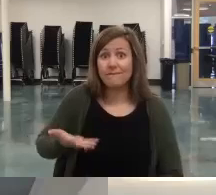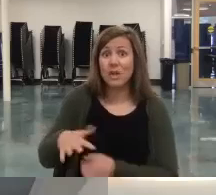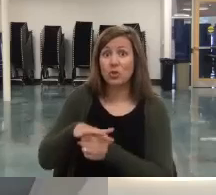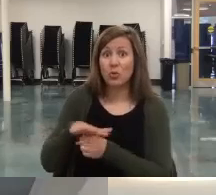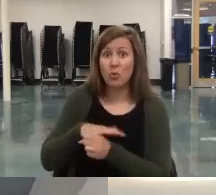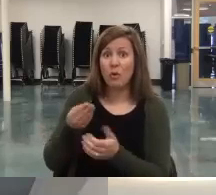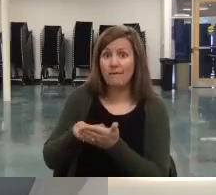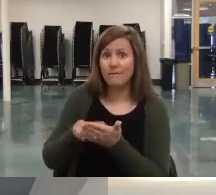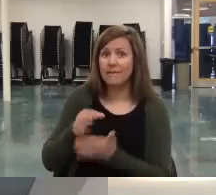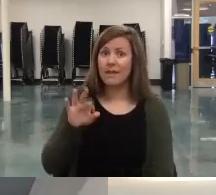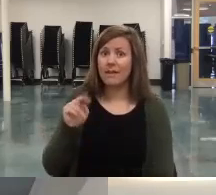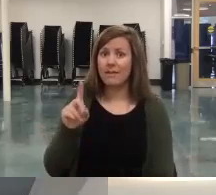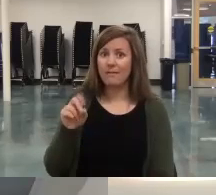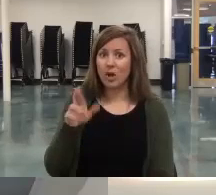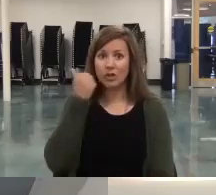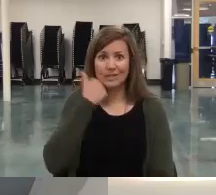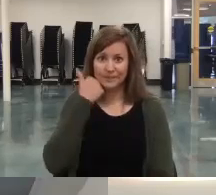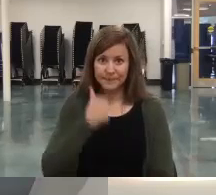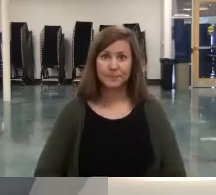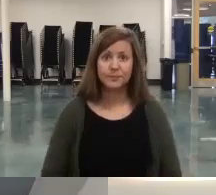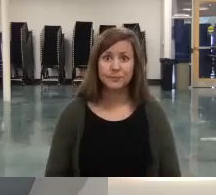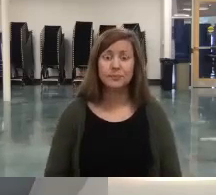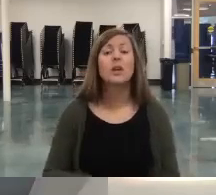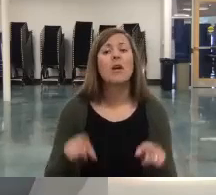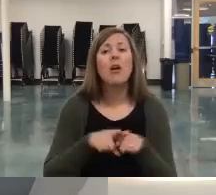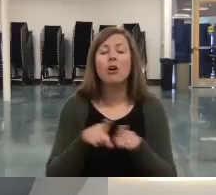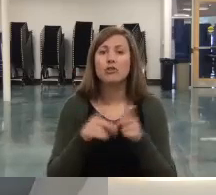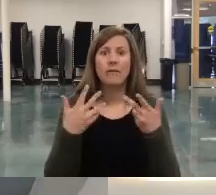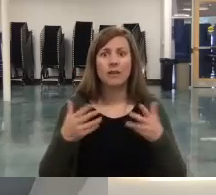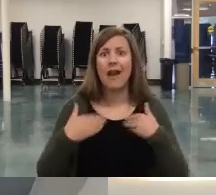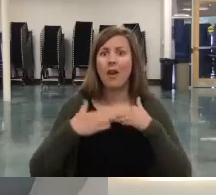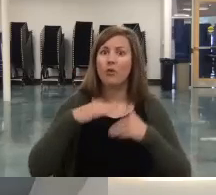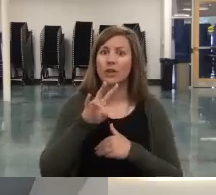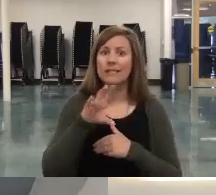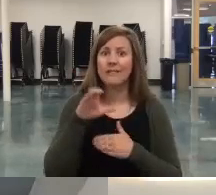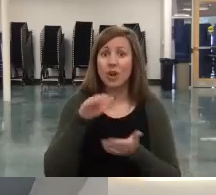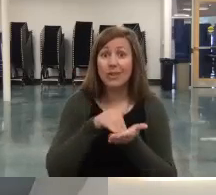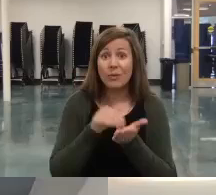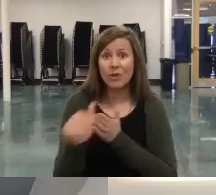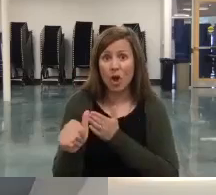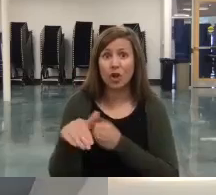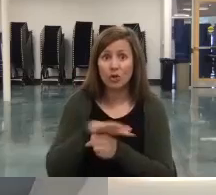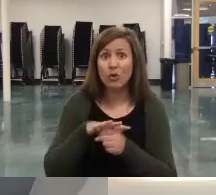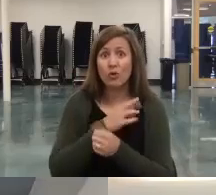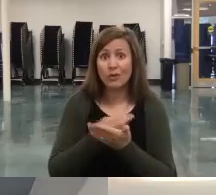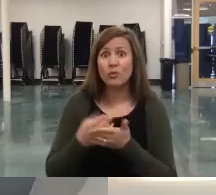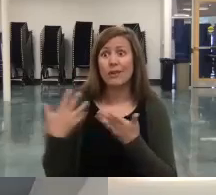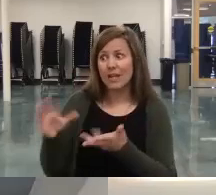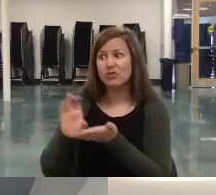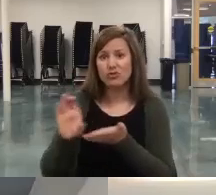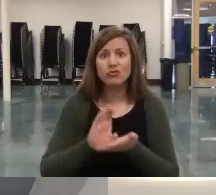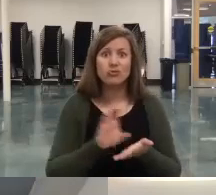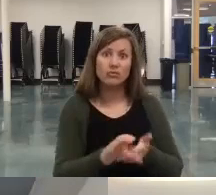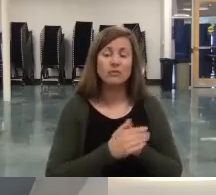day. And we've pushed out over $700,000 in local resources in response to the pandemic